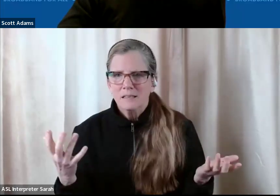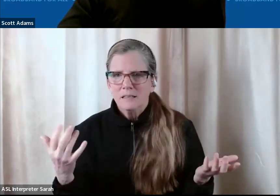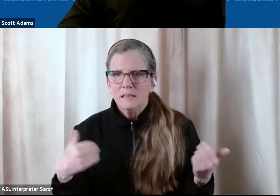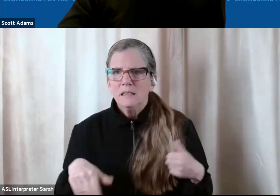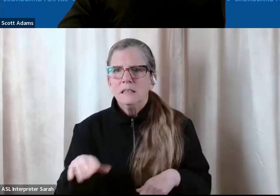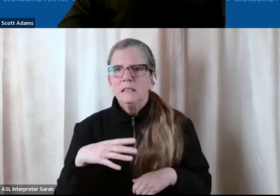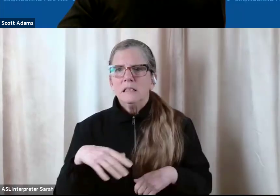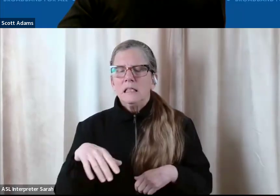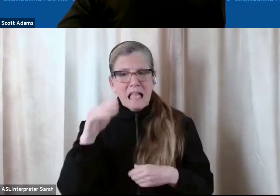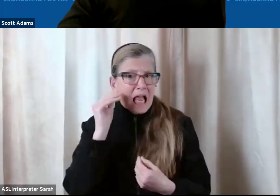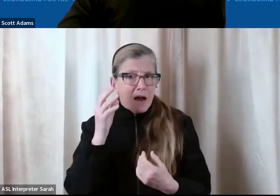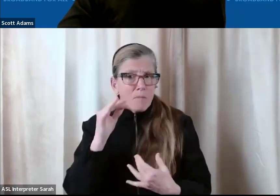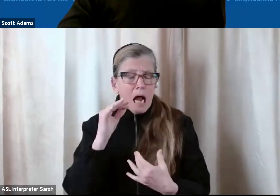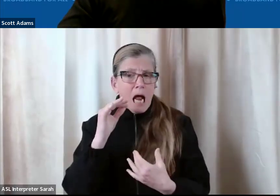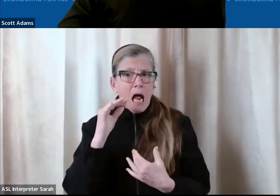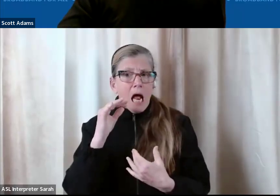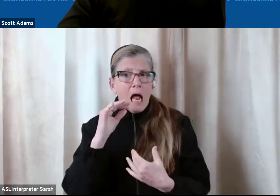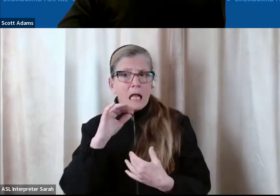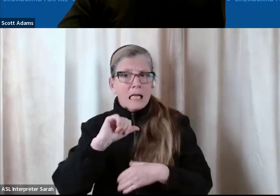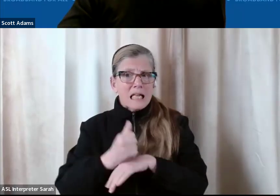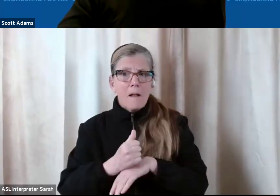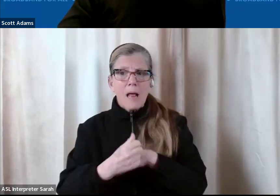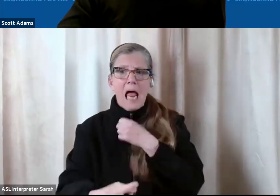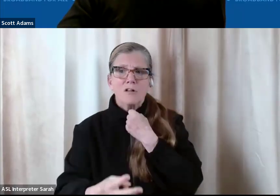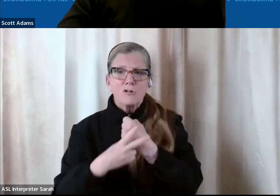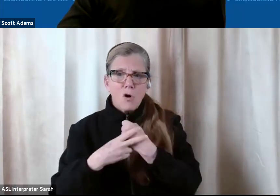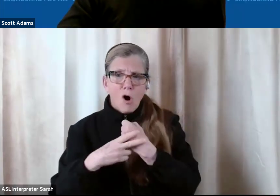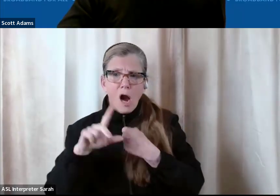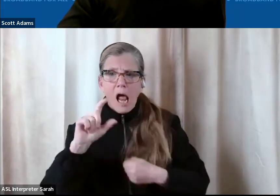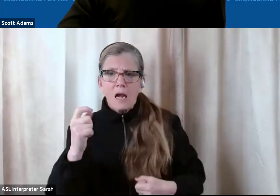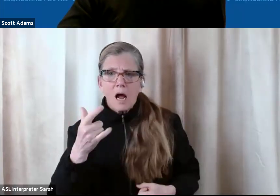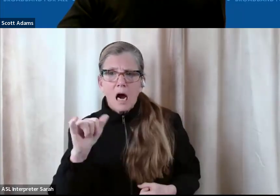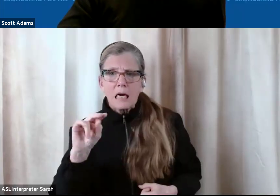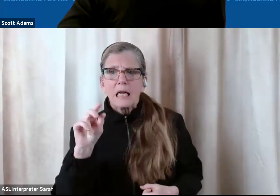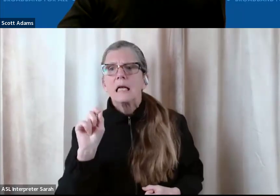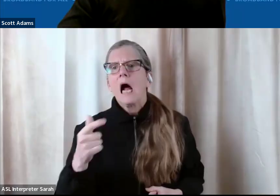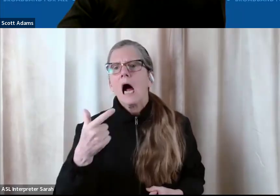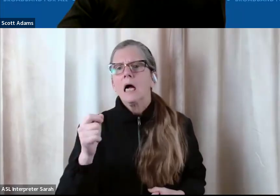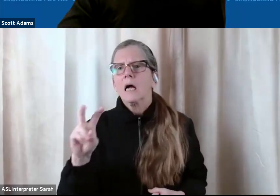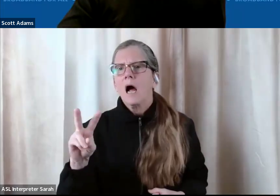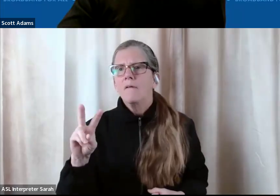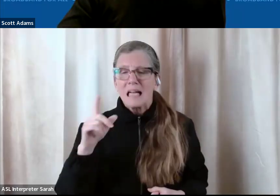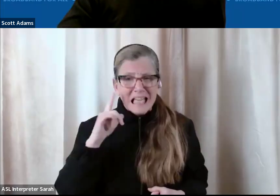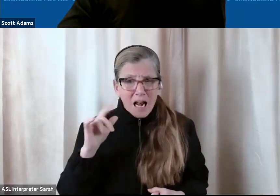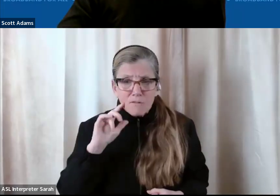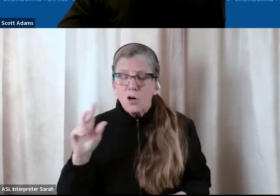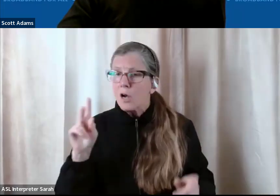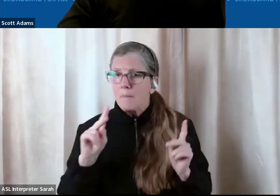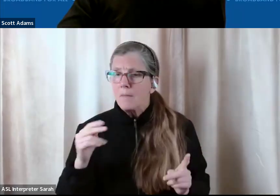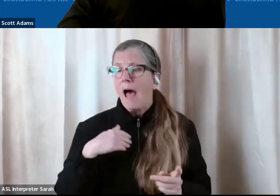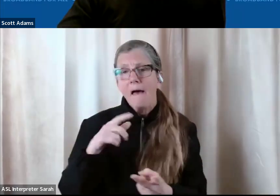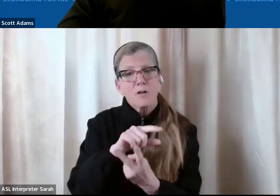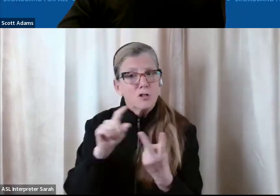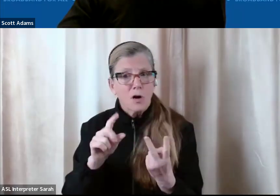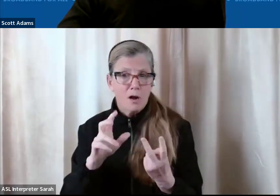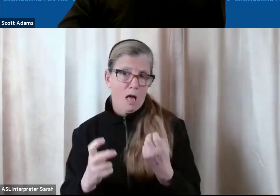that's created and stored in login.gov, it's the individual's choice, right? It's a Californian's choice to store their data there.